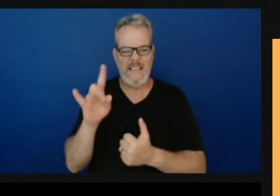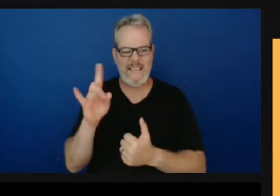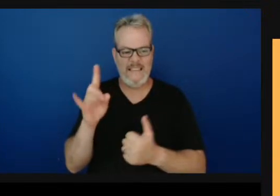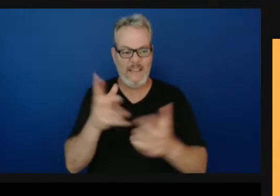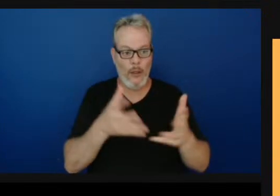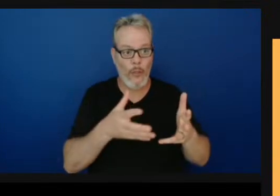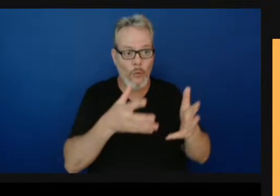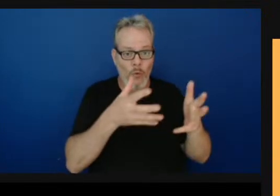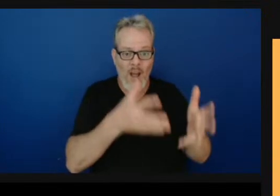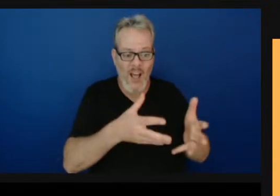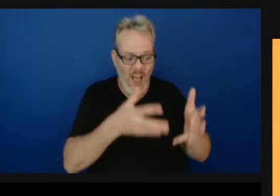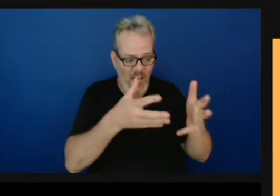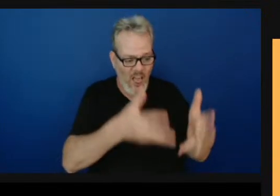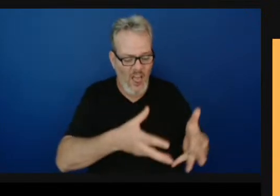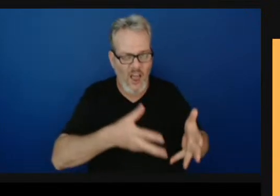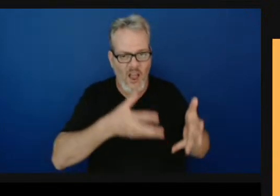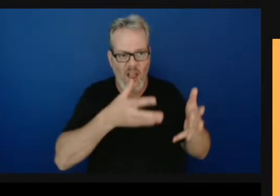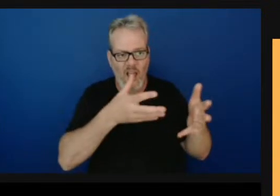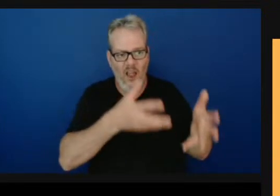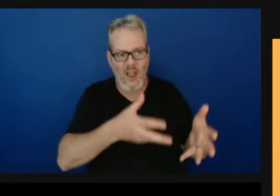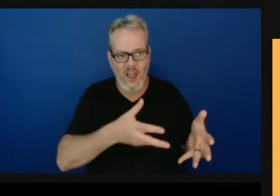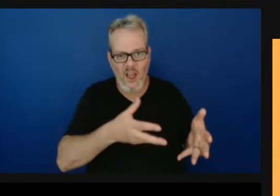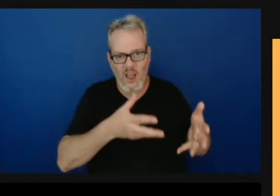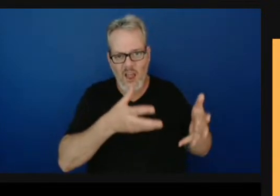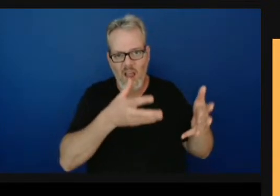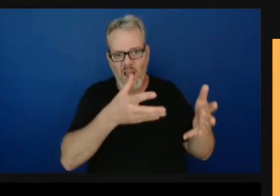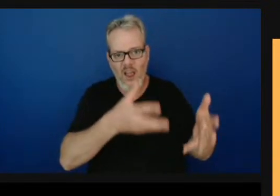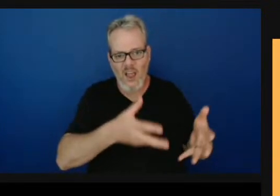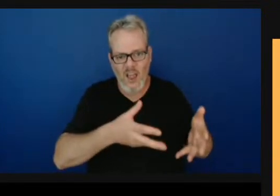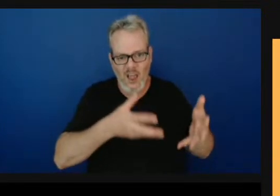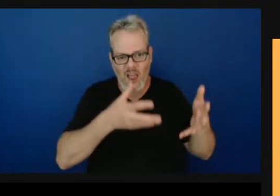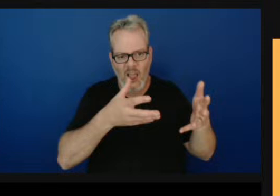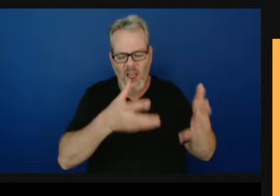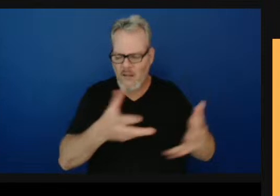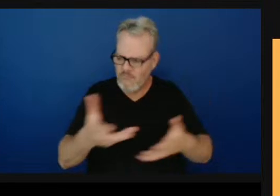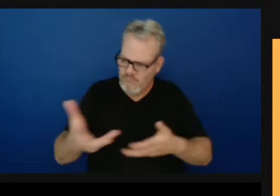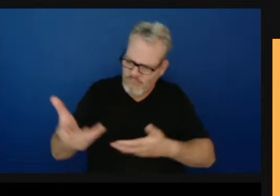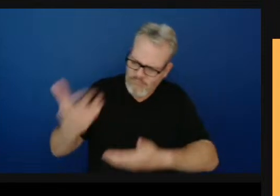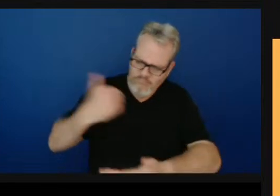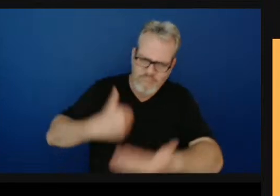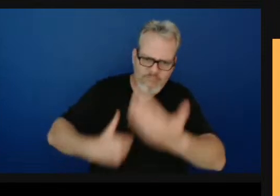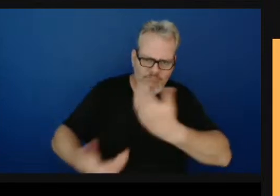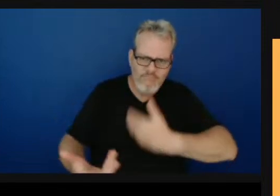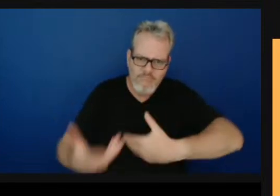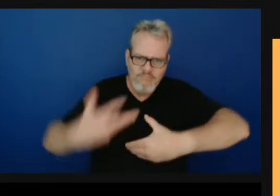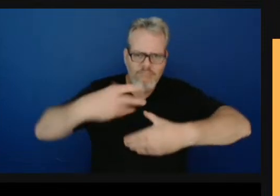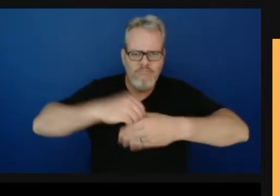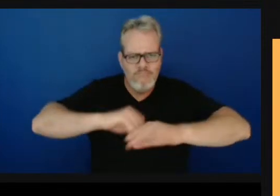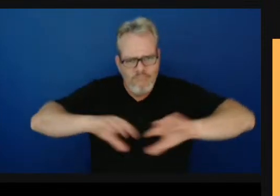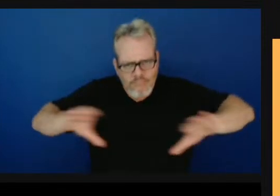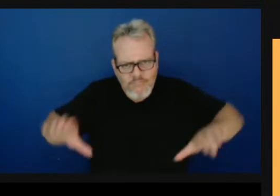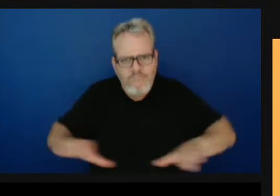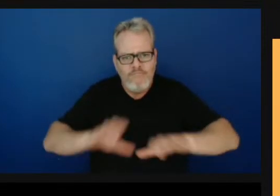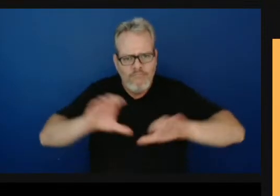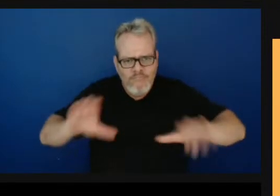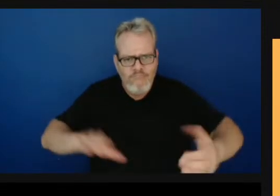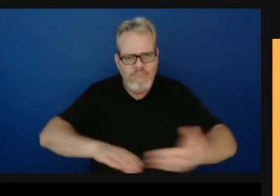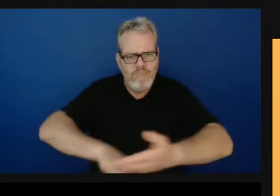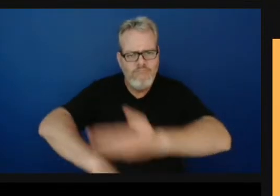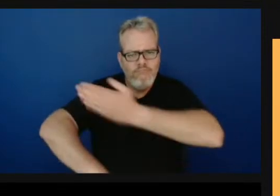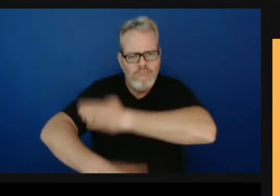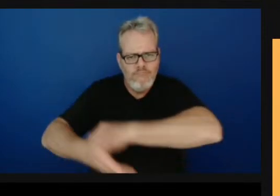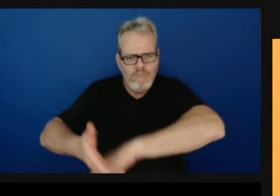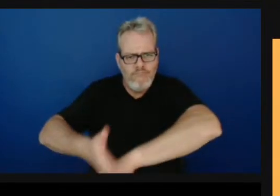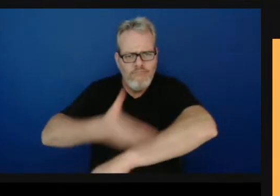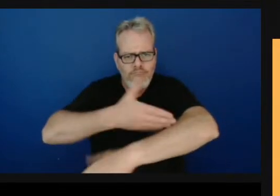of been stagnant. So to pull a bunch of life back in it, and we've been lucky enough and fortunate enough to be invited